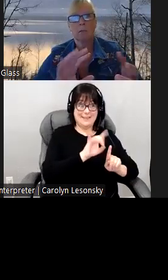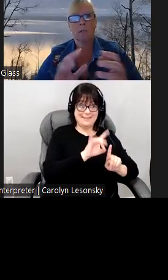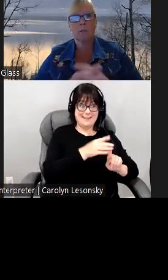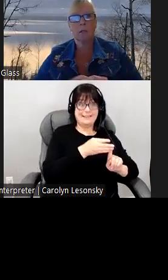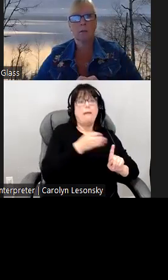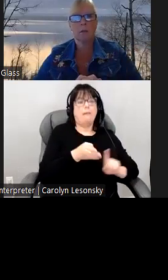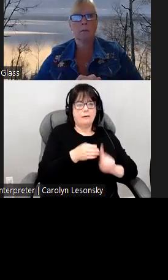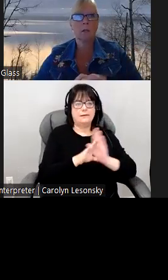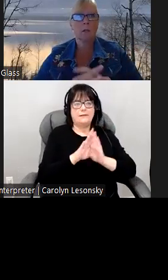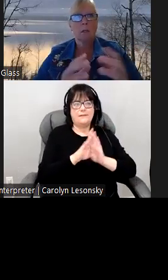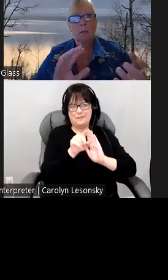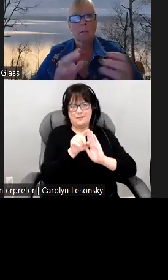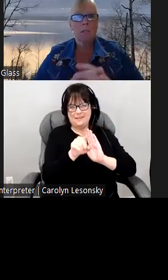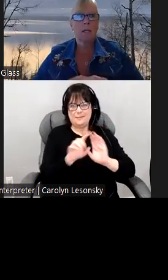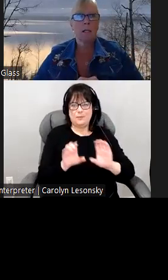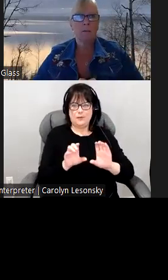kind of in the